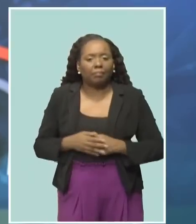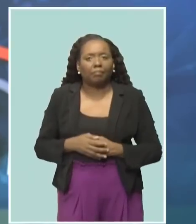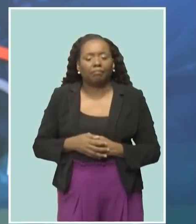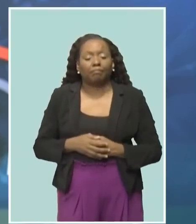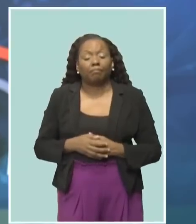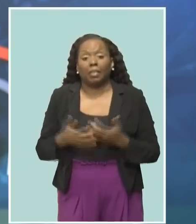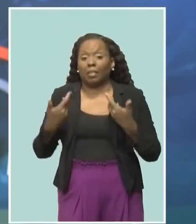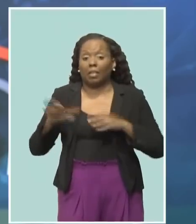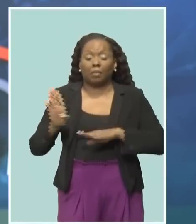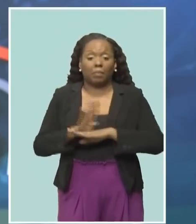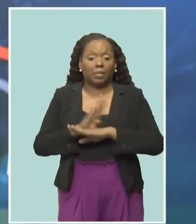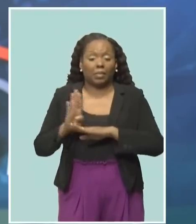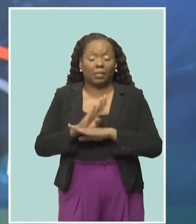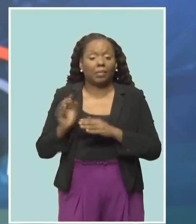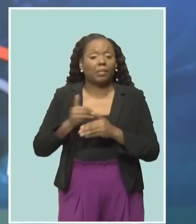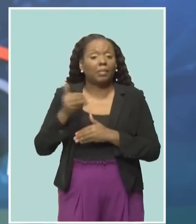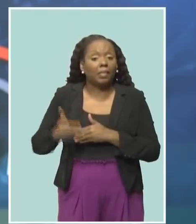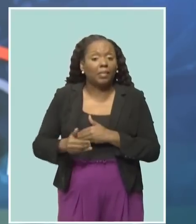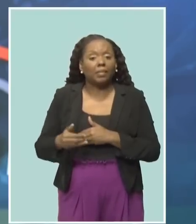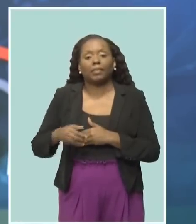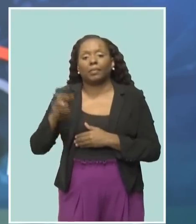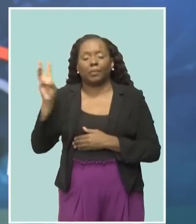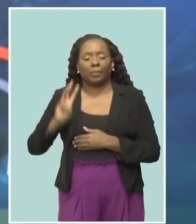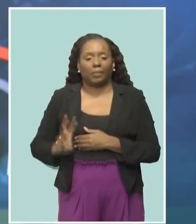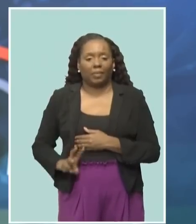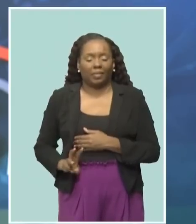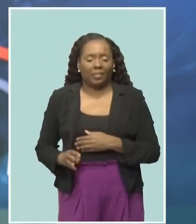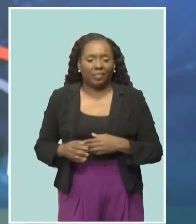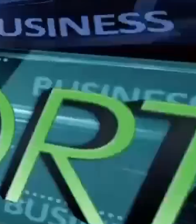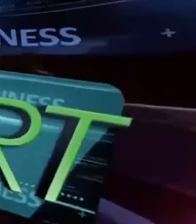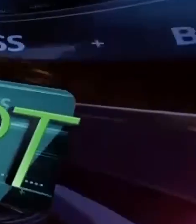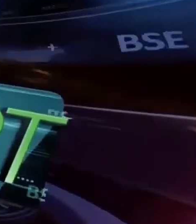And that's business. We'll take a break and be back with the weather.